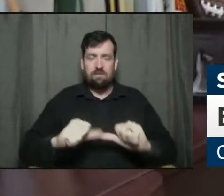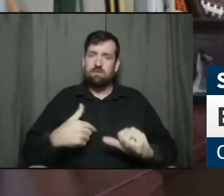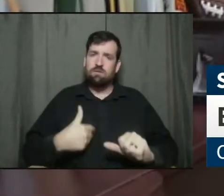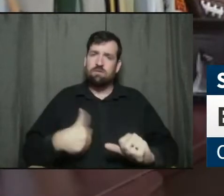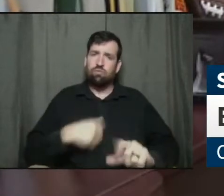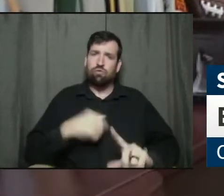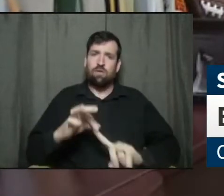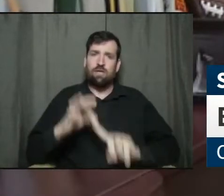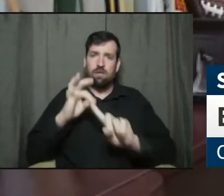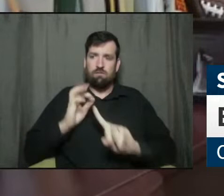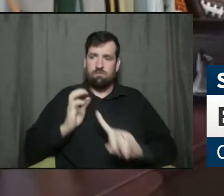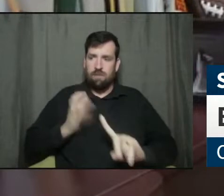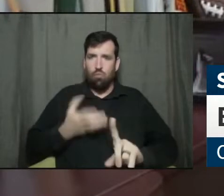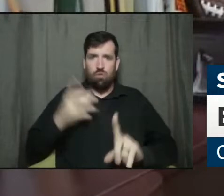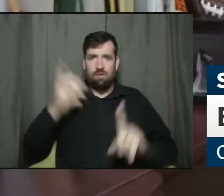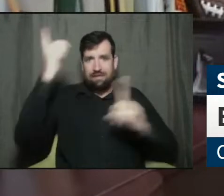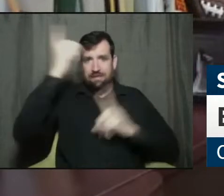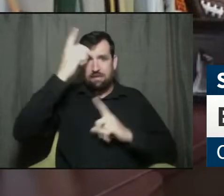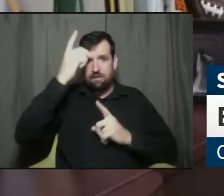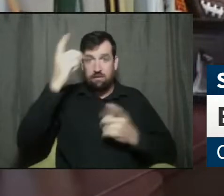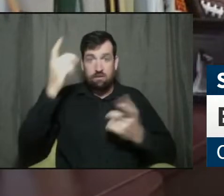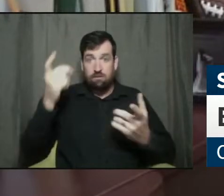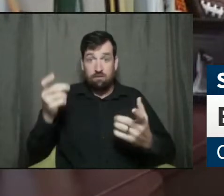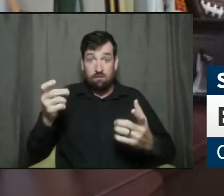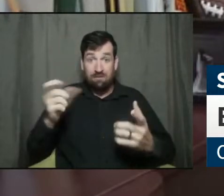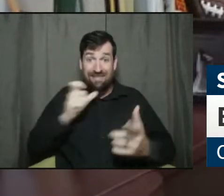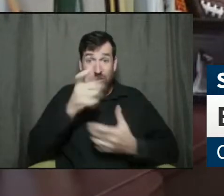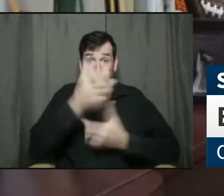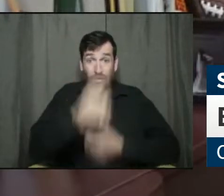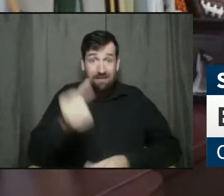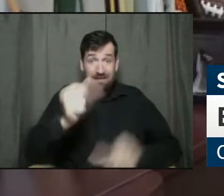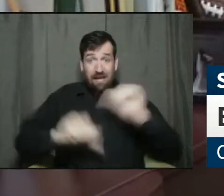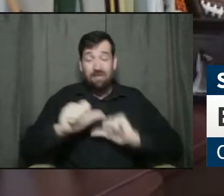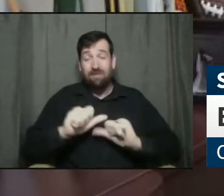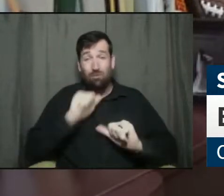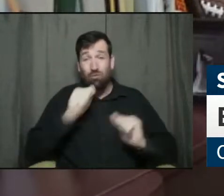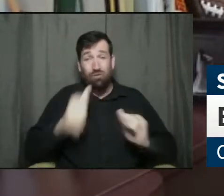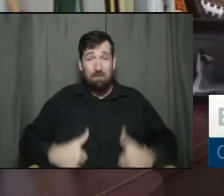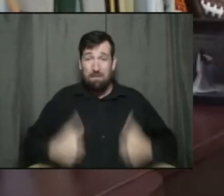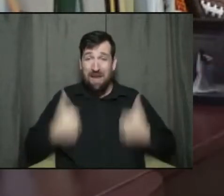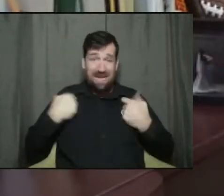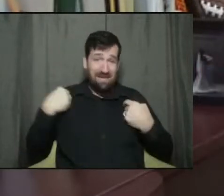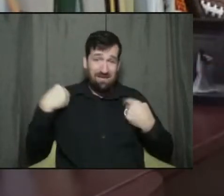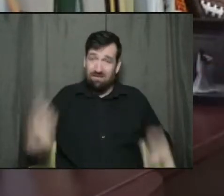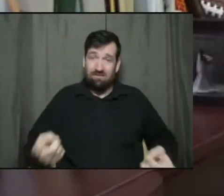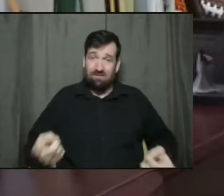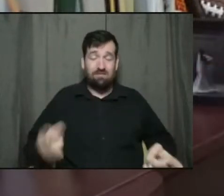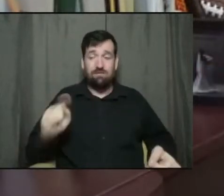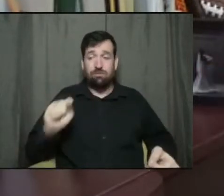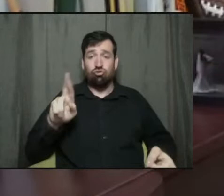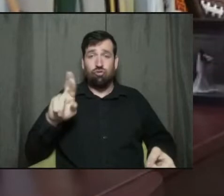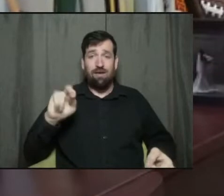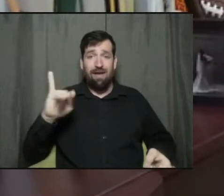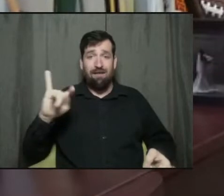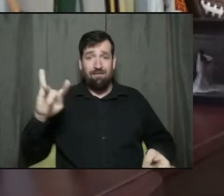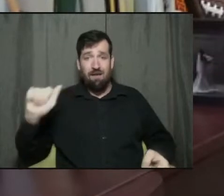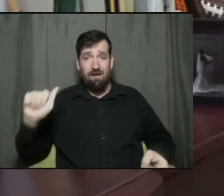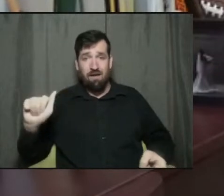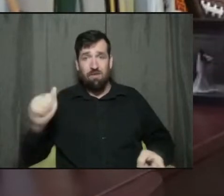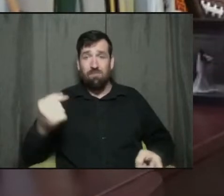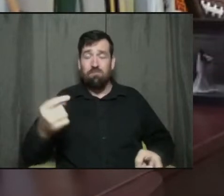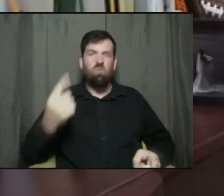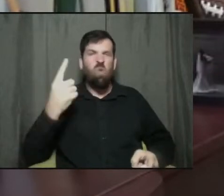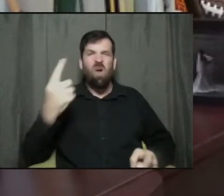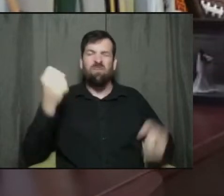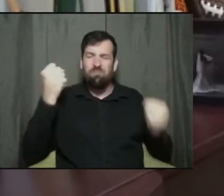disease that if we didn't trust the science, we wouldn't have made it this far. And Trikafta is just one of many scientific developments that have